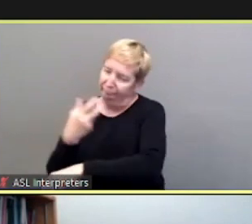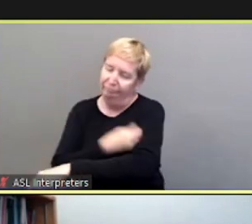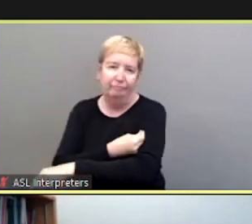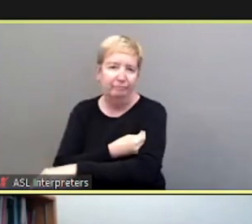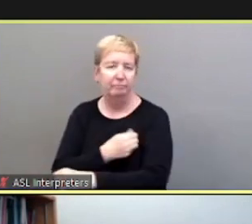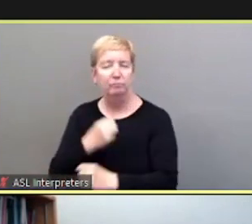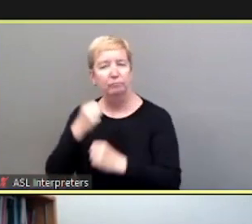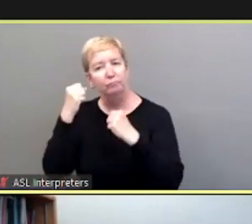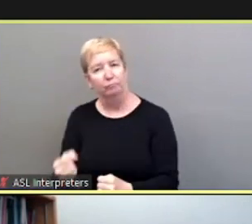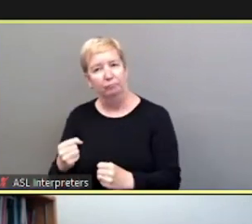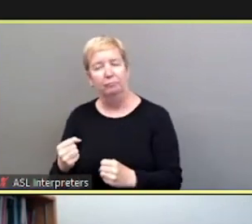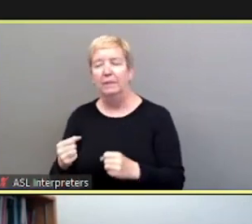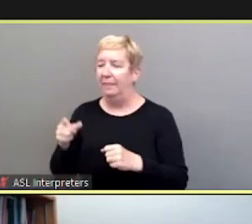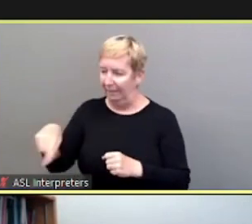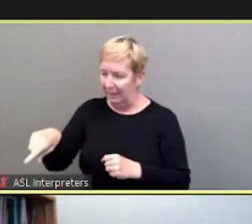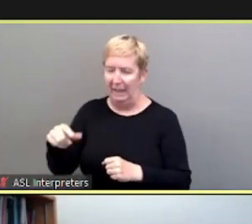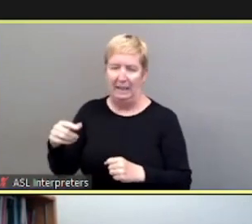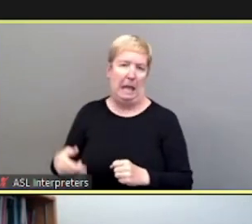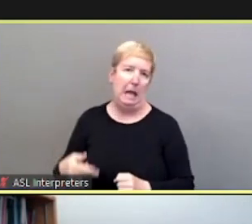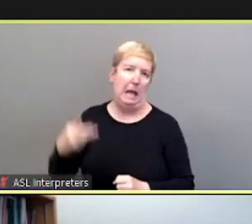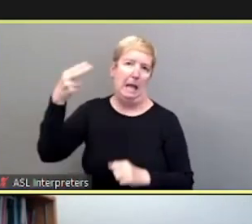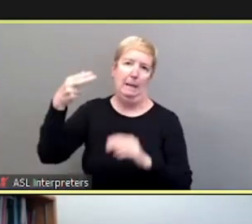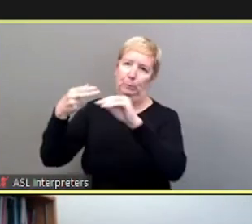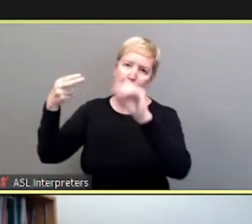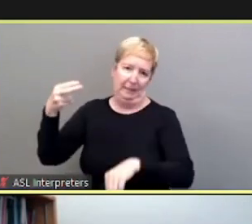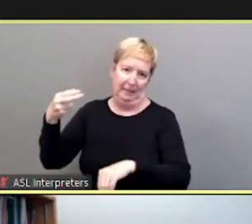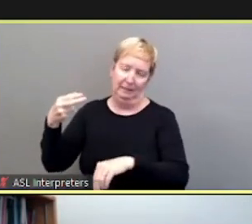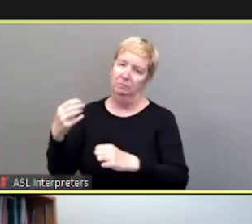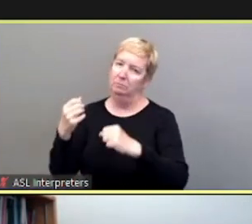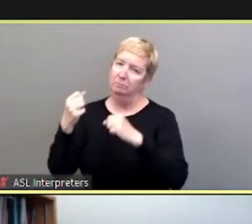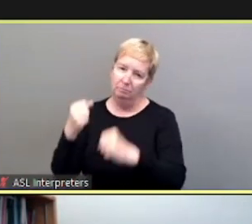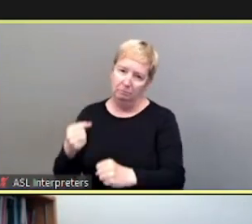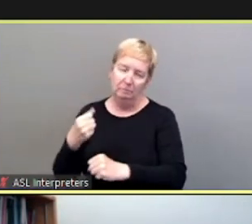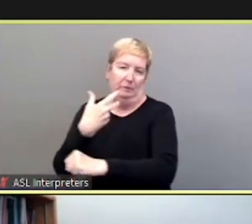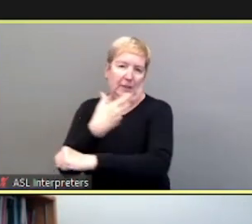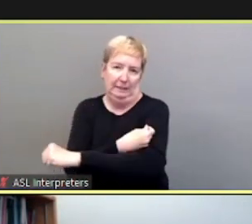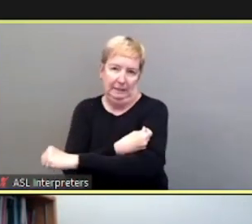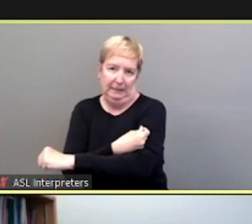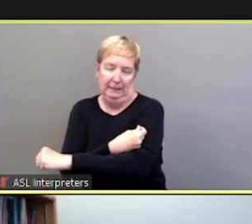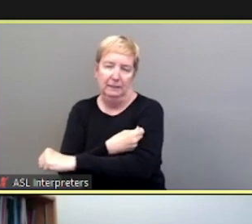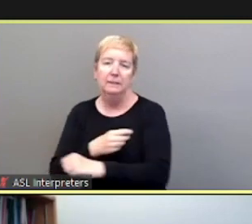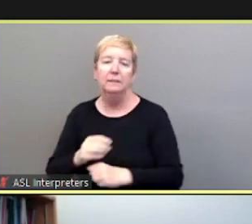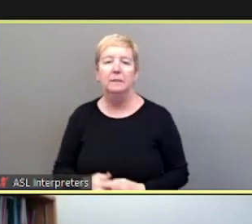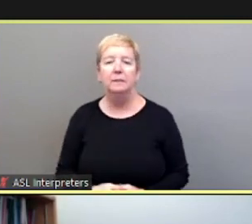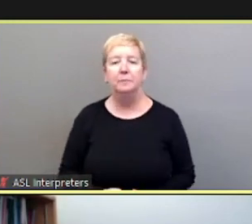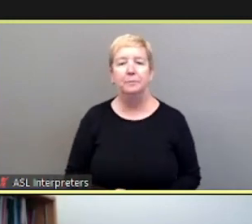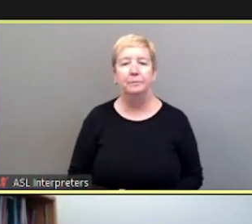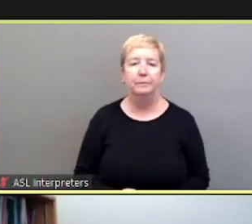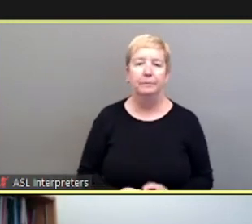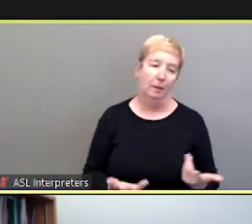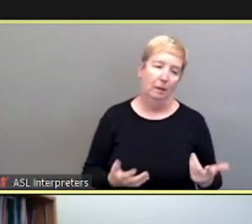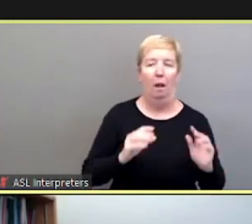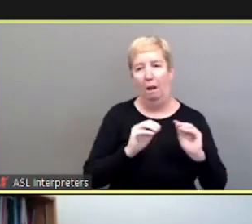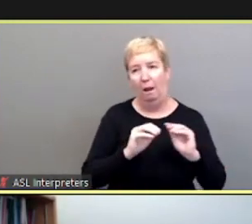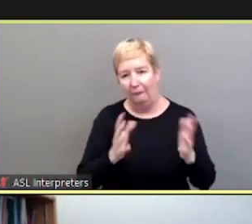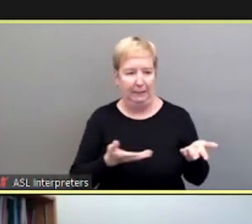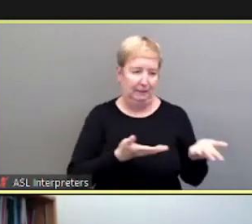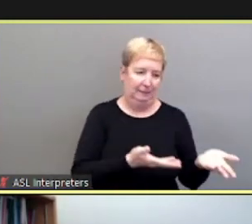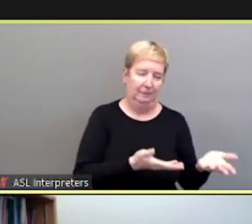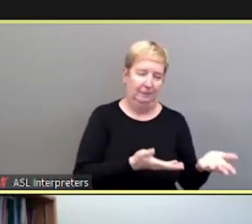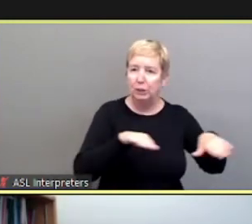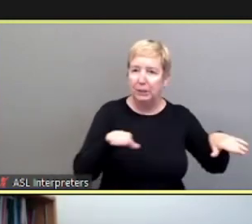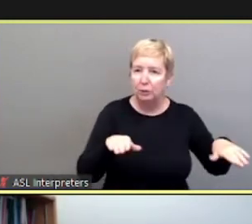overs have a very high vaccine uptake or vaccine coverage in this age group. And certainly we do not